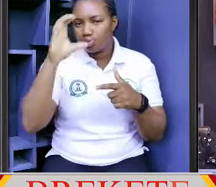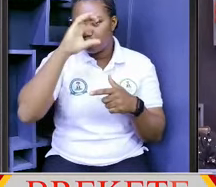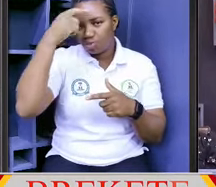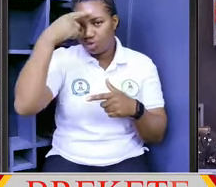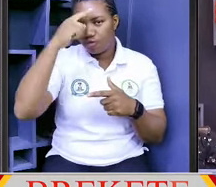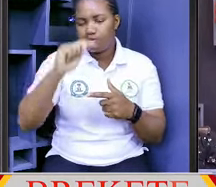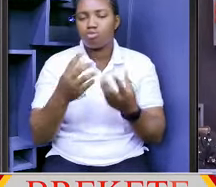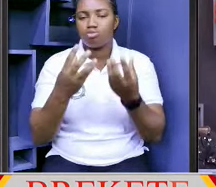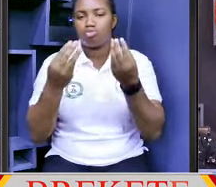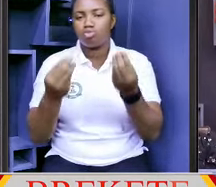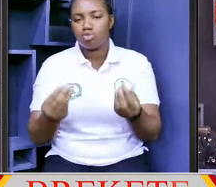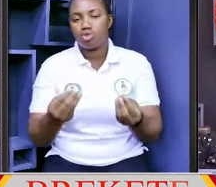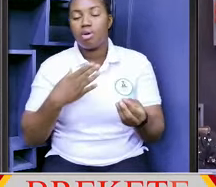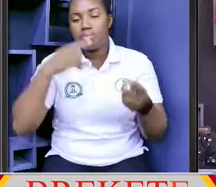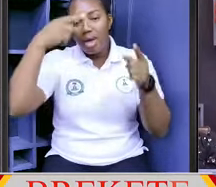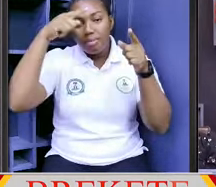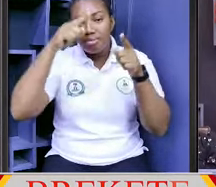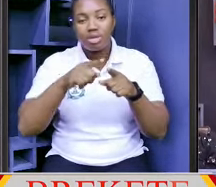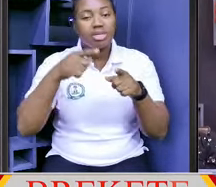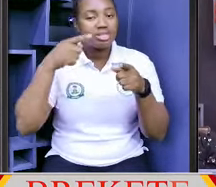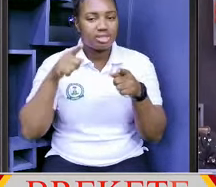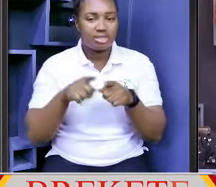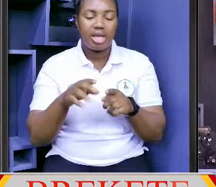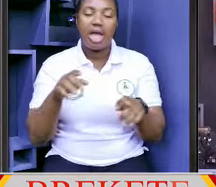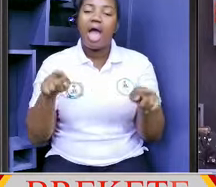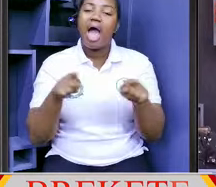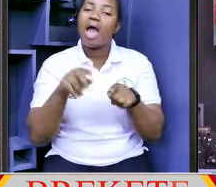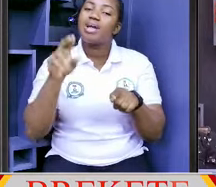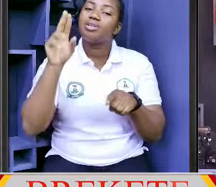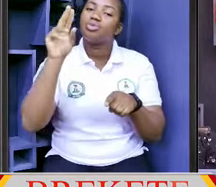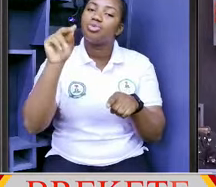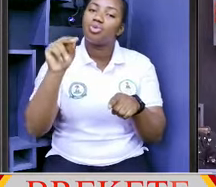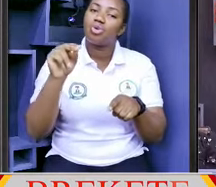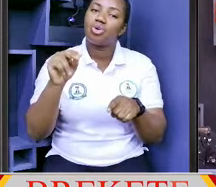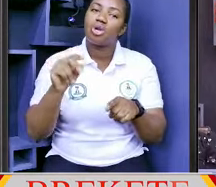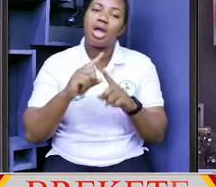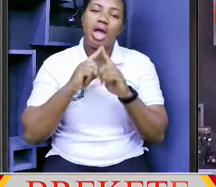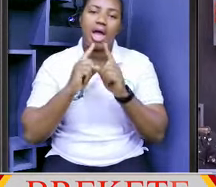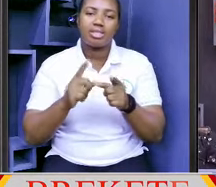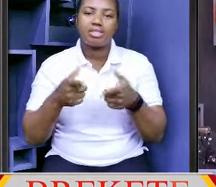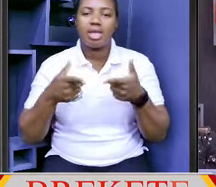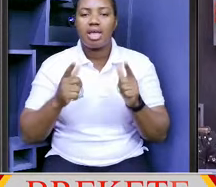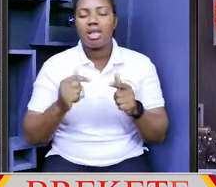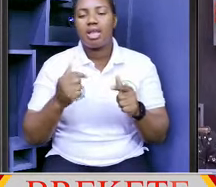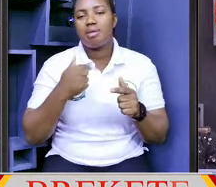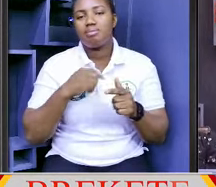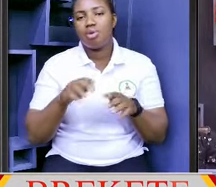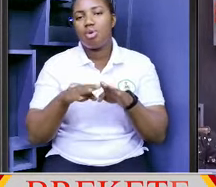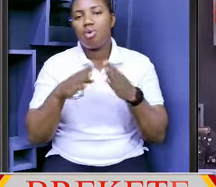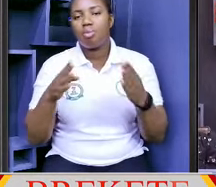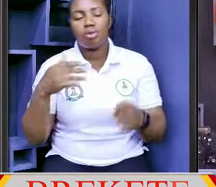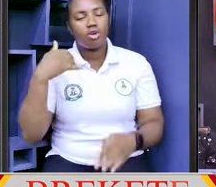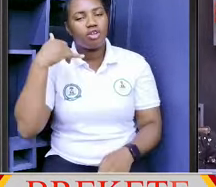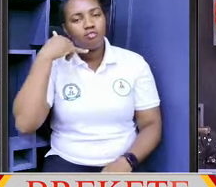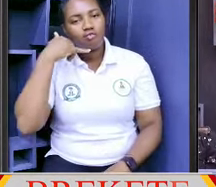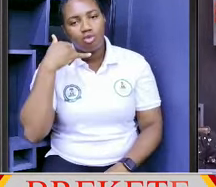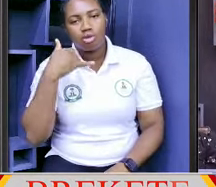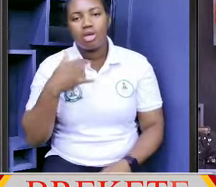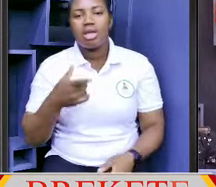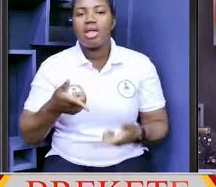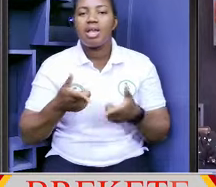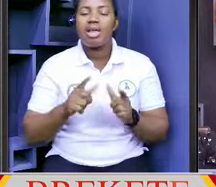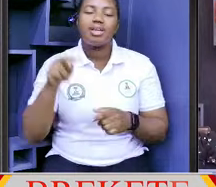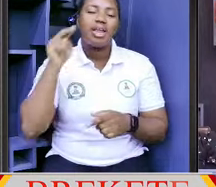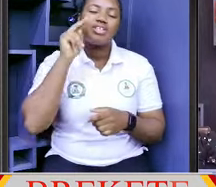My brothers, my sisters, as soon as I no get answer, make an open telephone line. Make Nigerians tell us. Waiting then